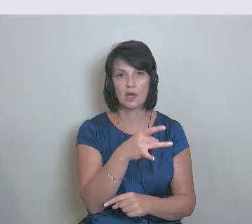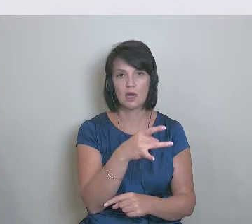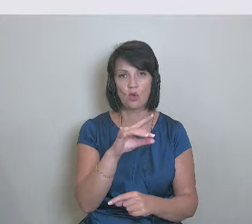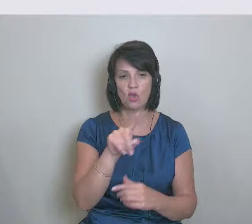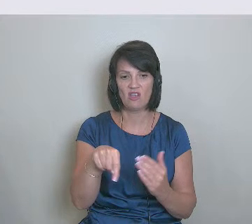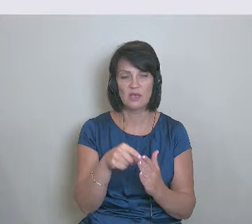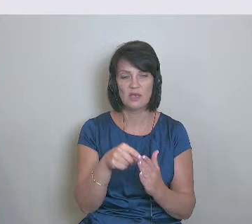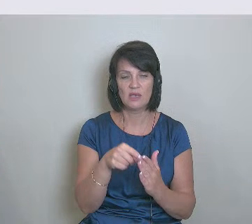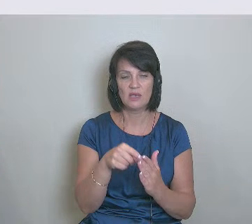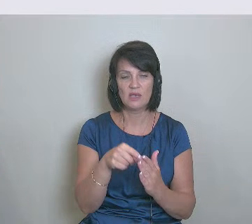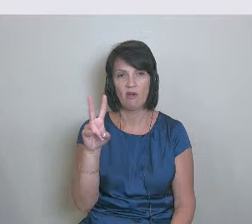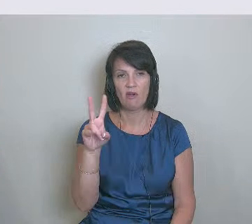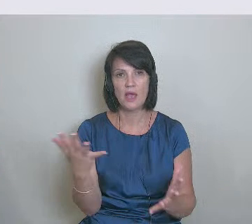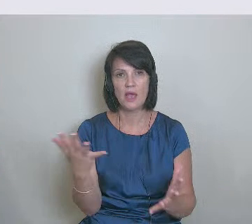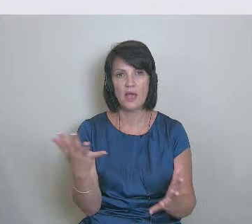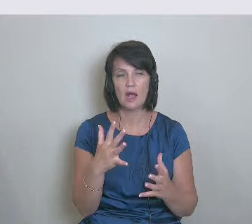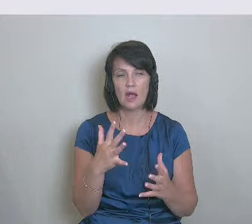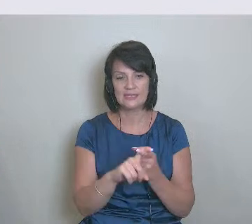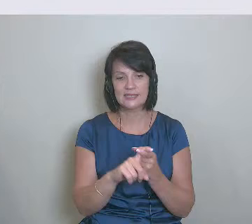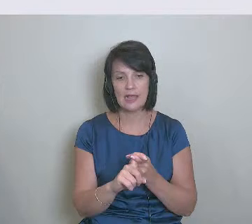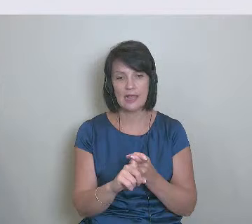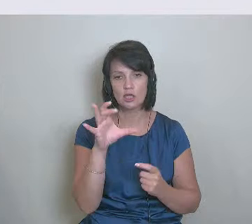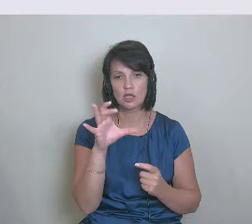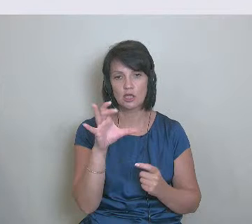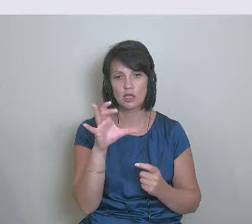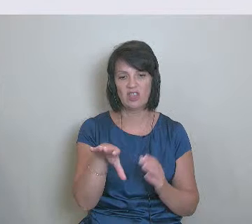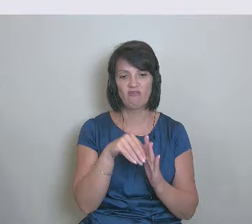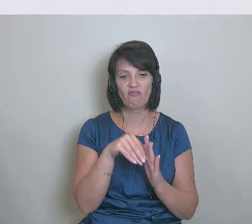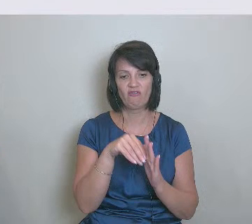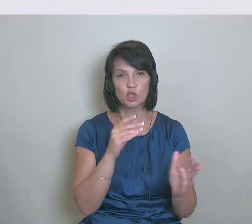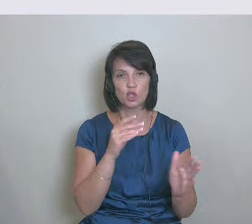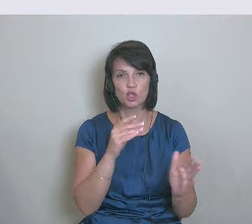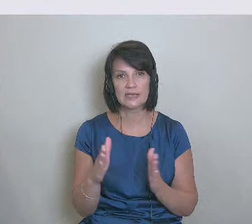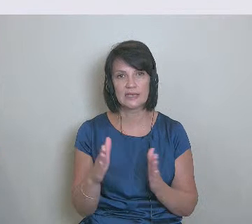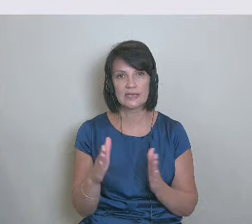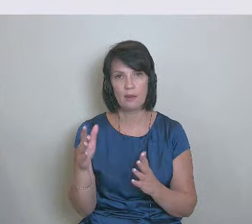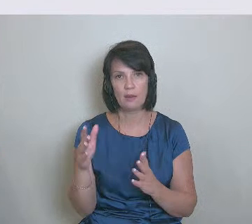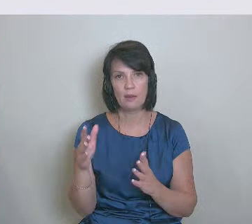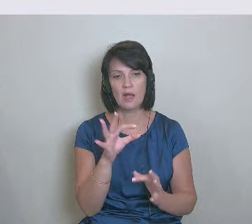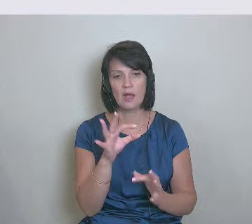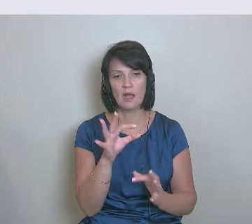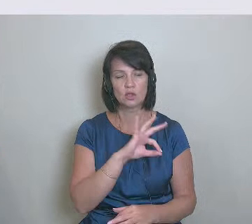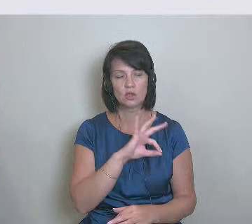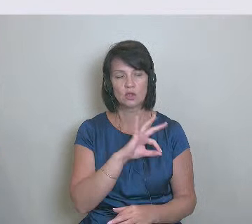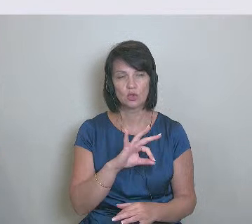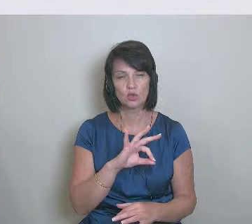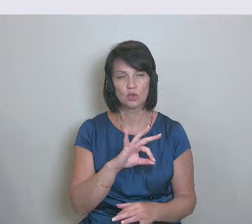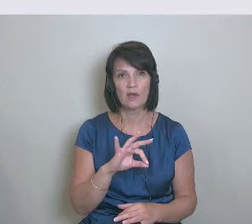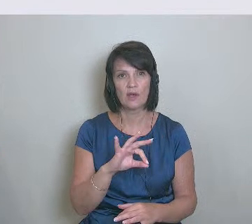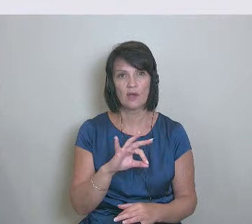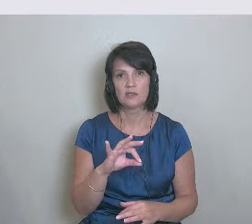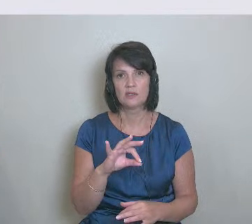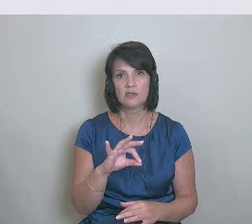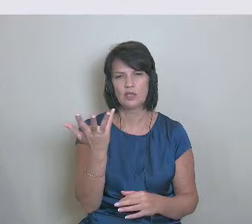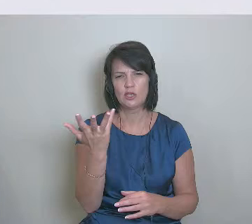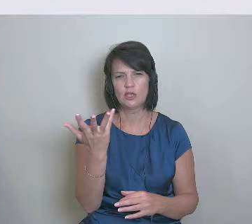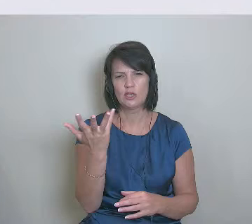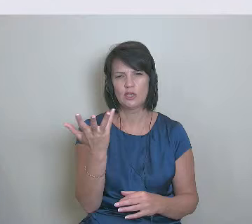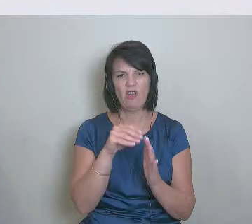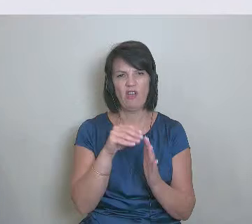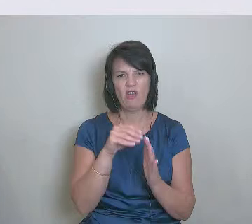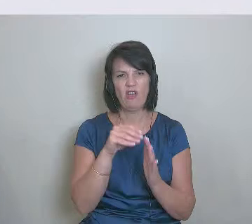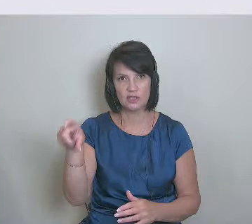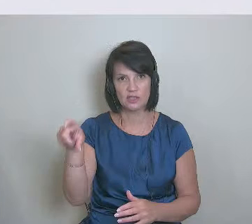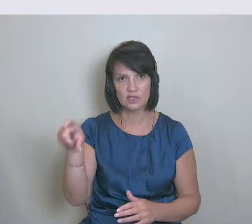that this interim TEC is Rayon in the city, depending on the election system is being used, depending